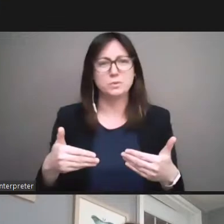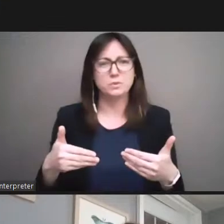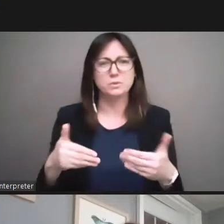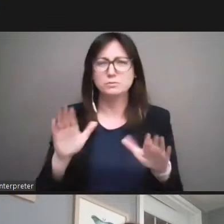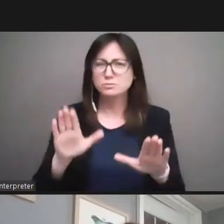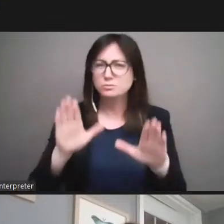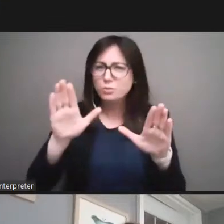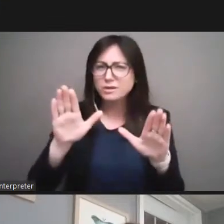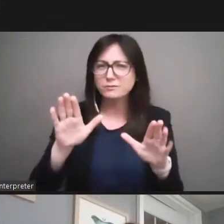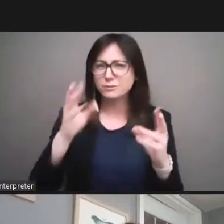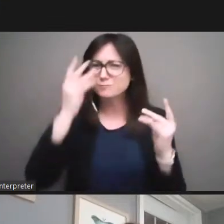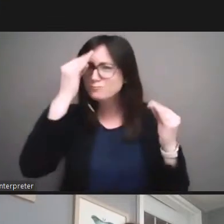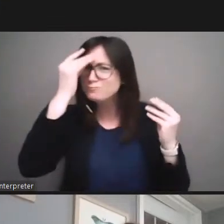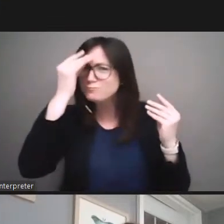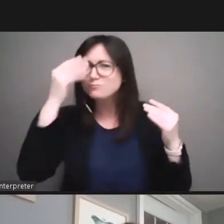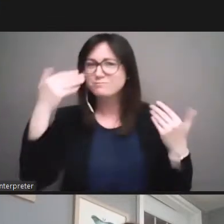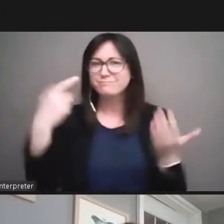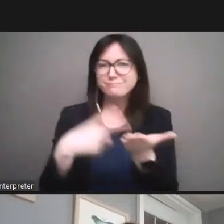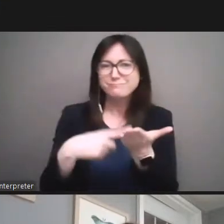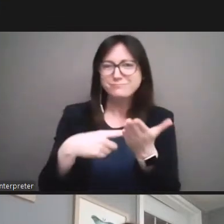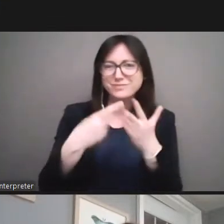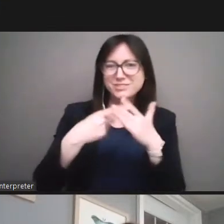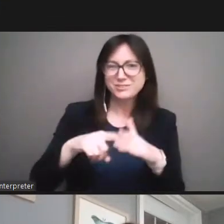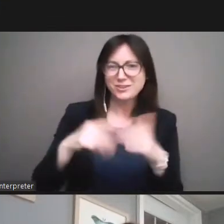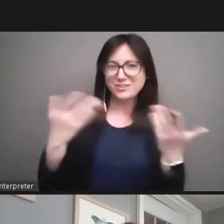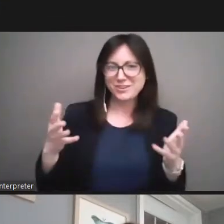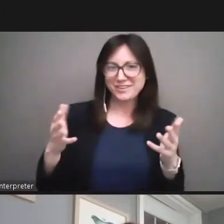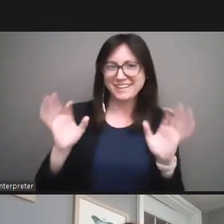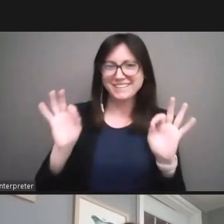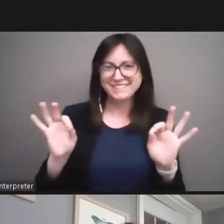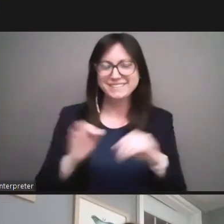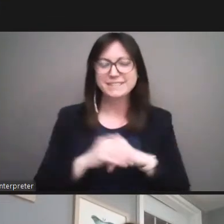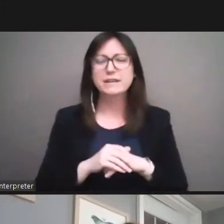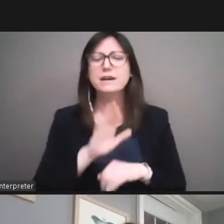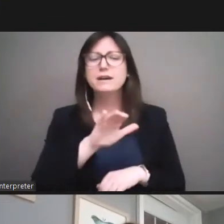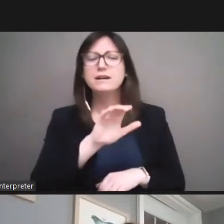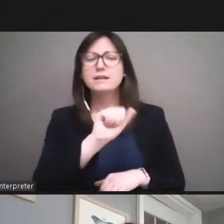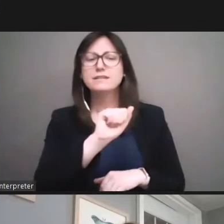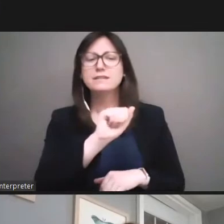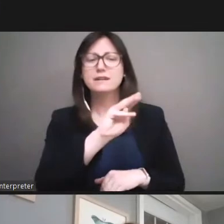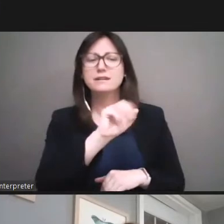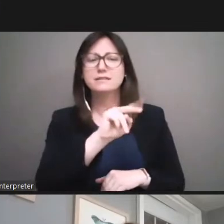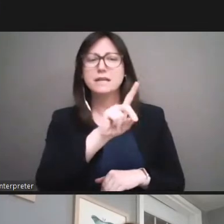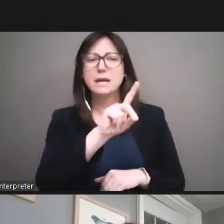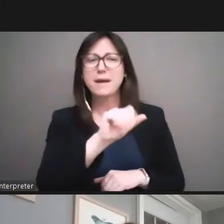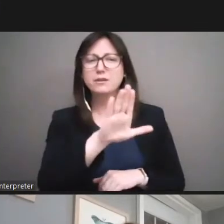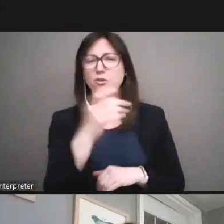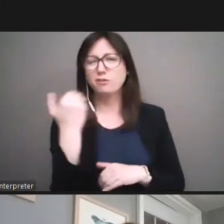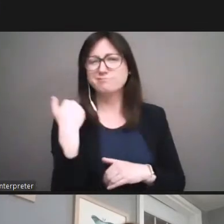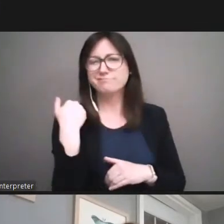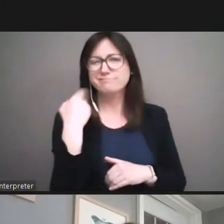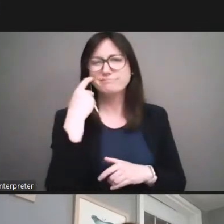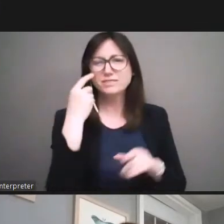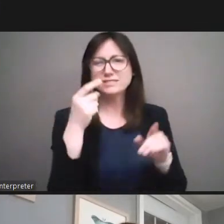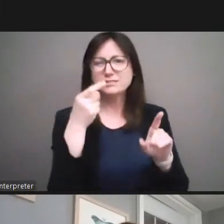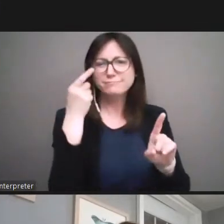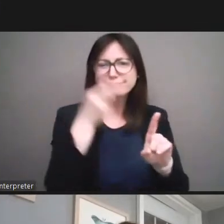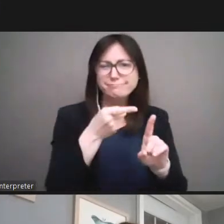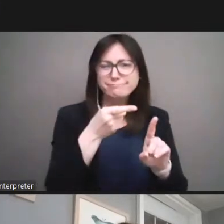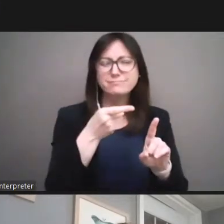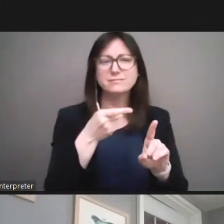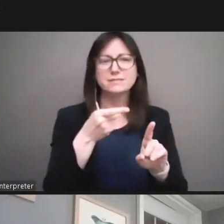thoughts. And I feel like, Amanda, to your last point about leaving